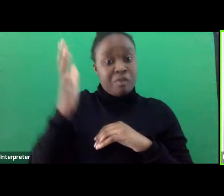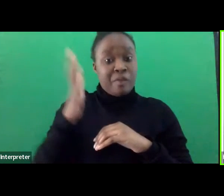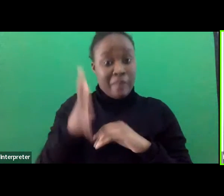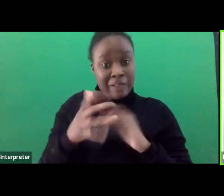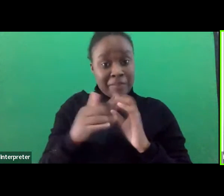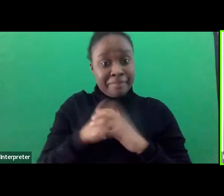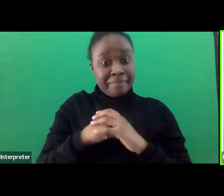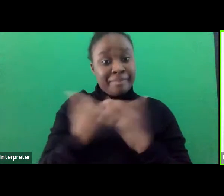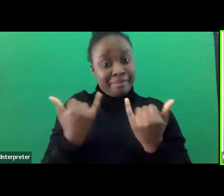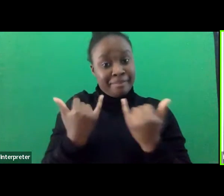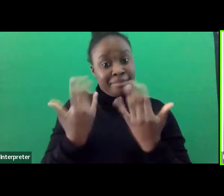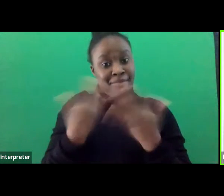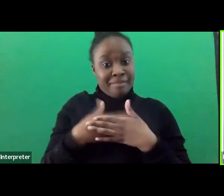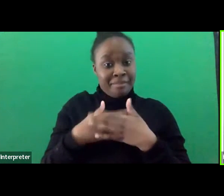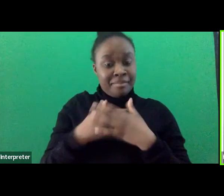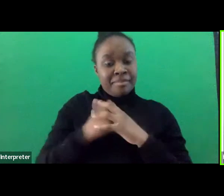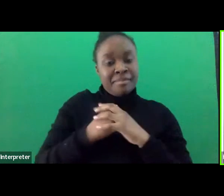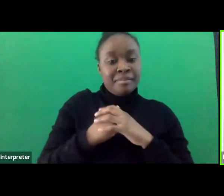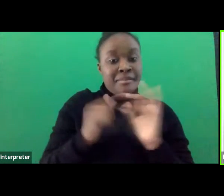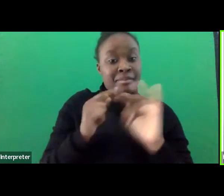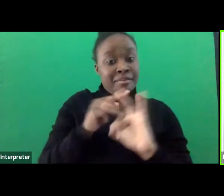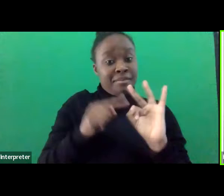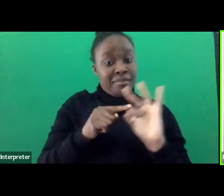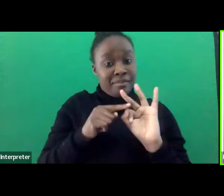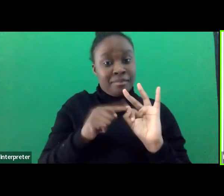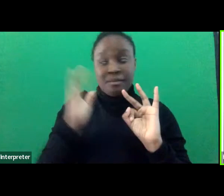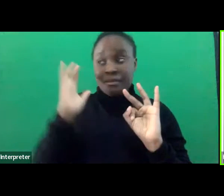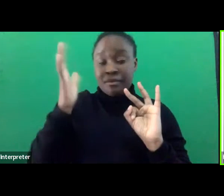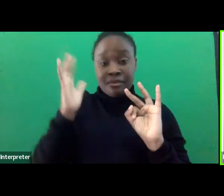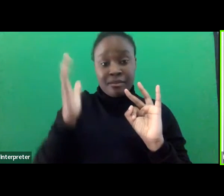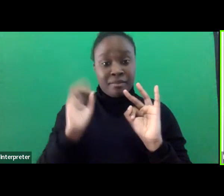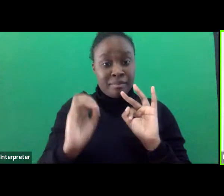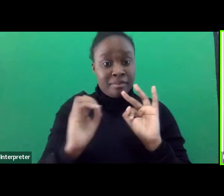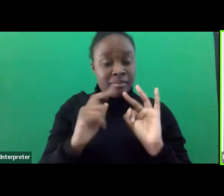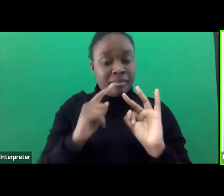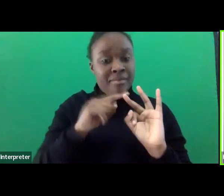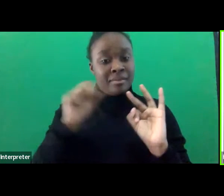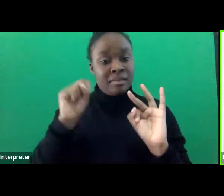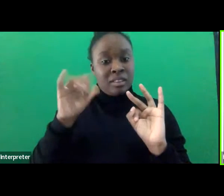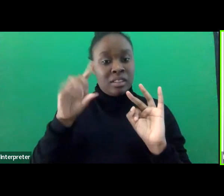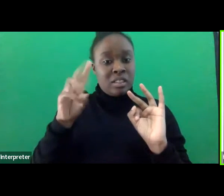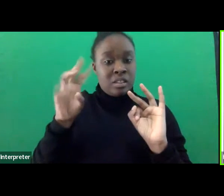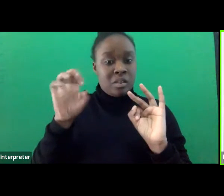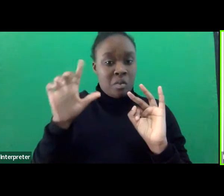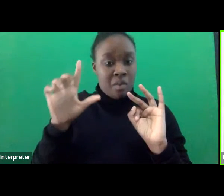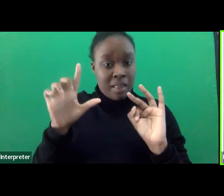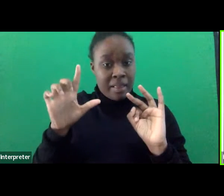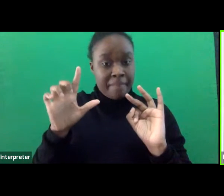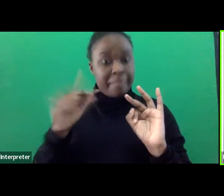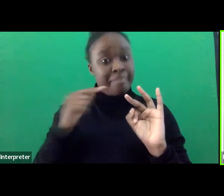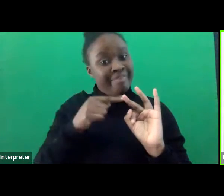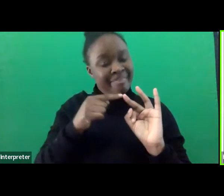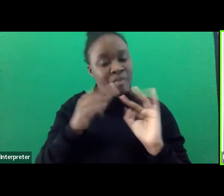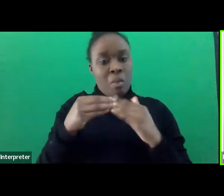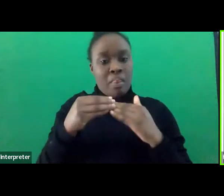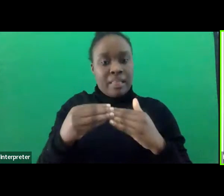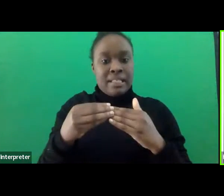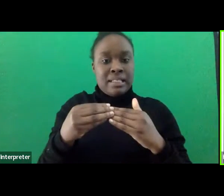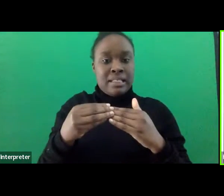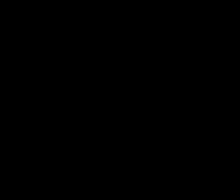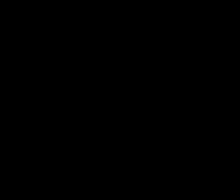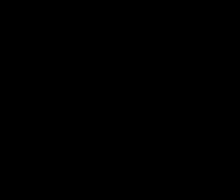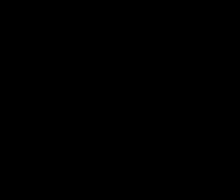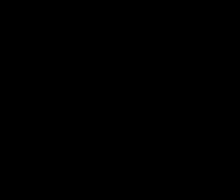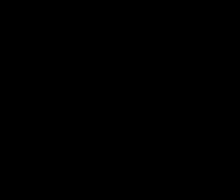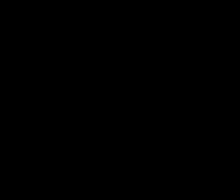this evening. We have three presenters. We have Mr. Sidwell Pokane, who will be leading the team of